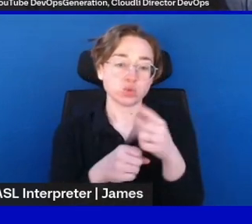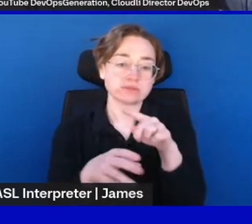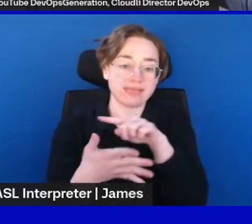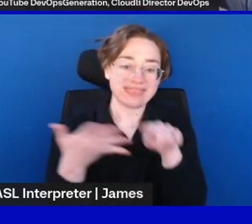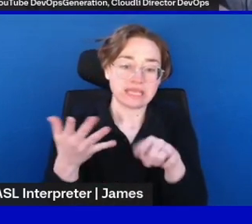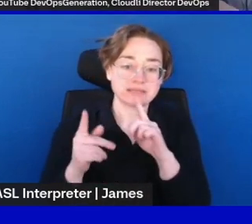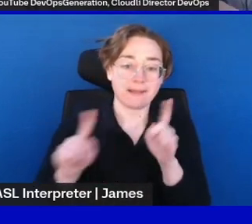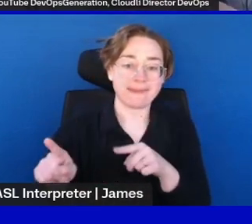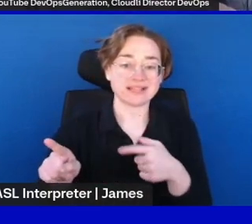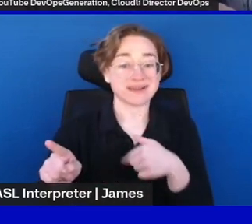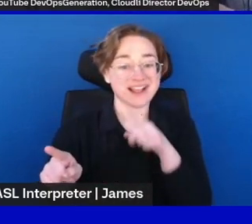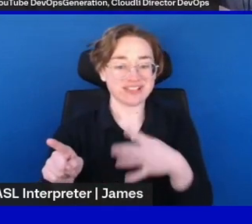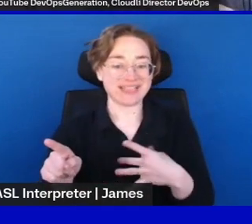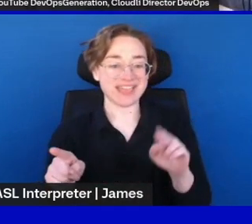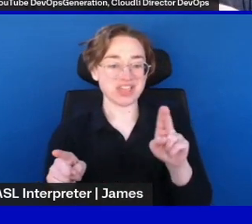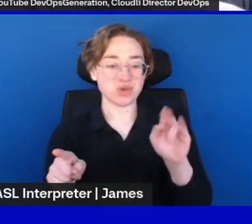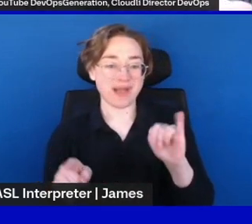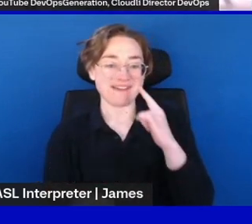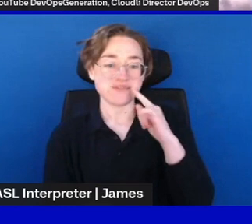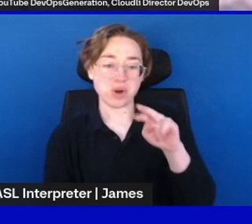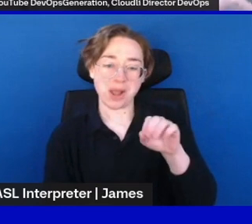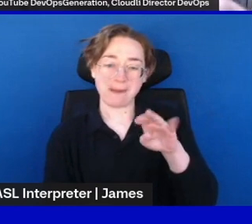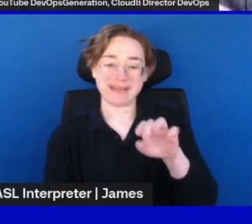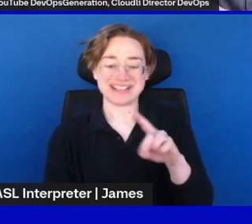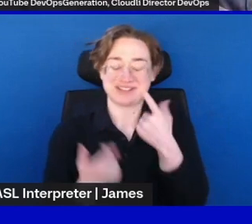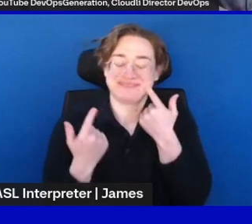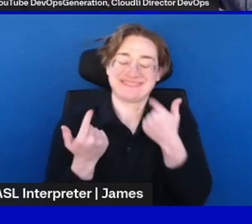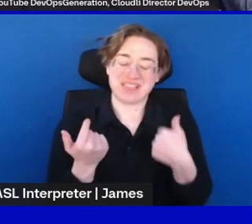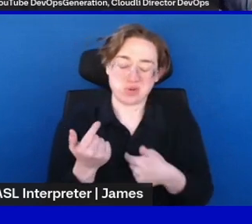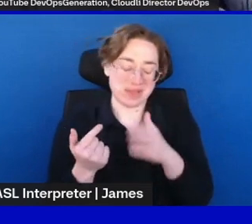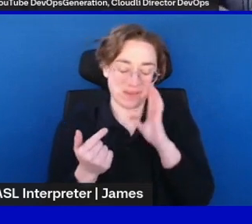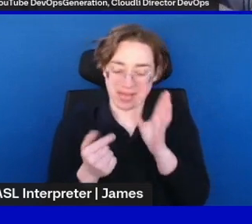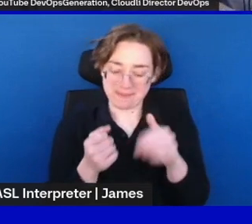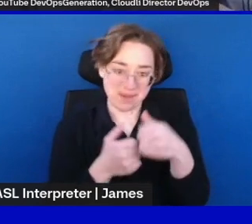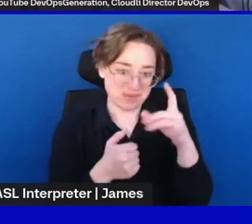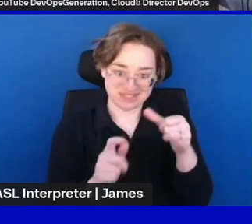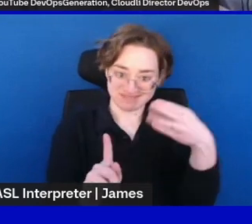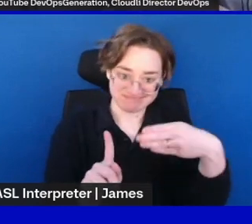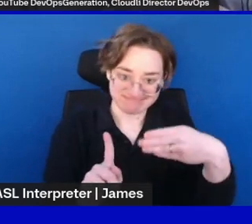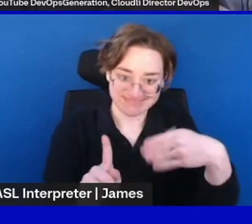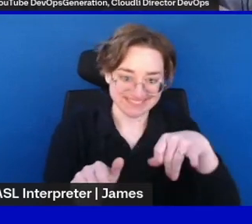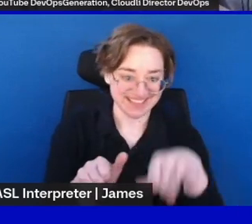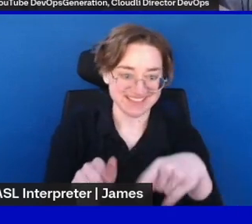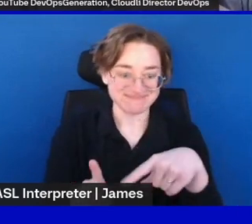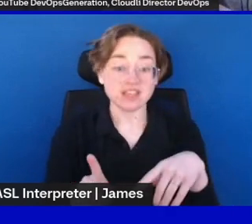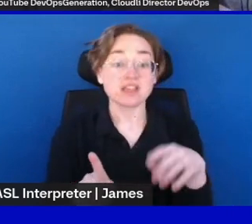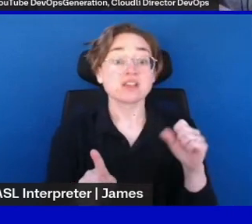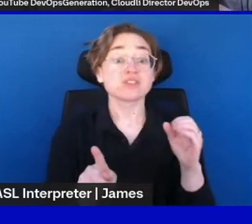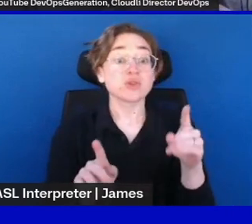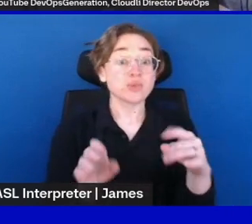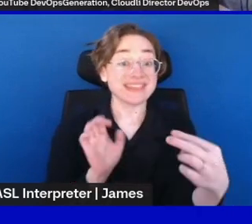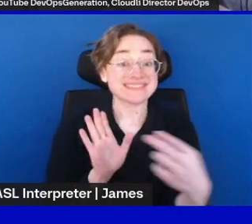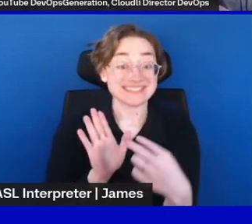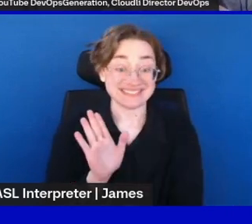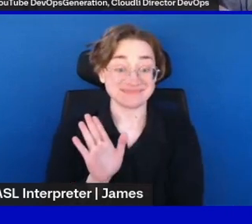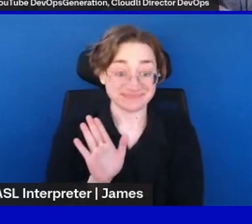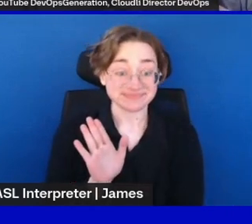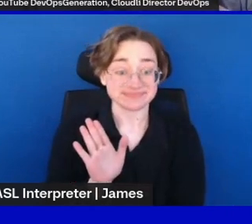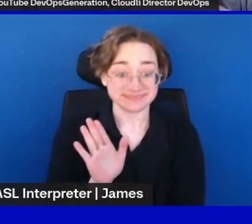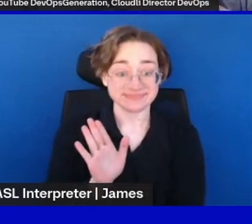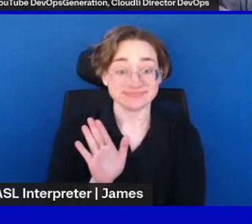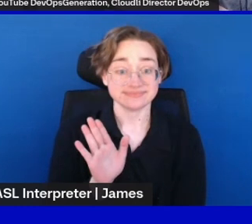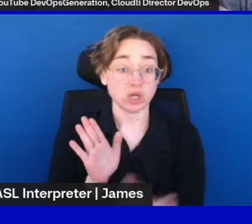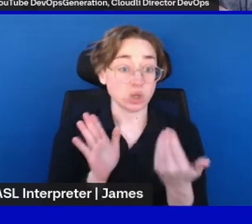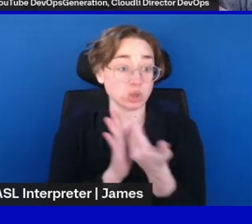like the UI on Nomad. So we're going to be spending the demo mostly in here. And so here you can see I have my